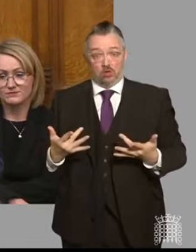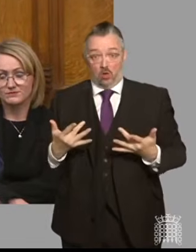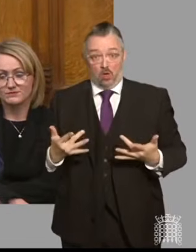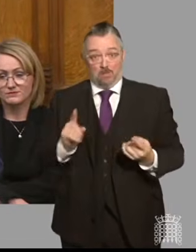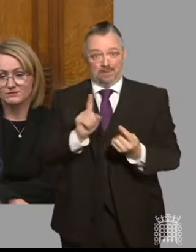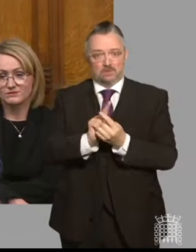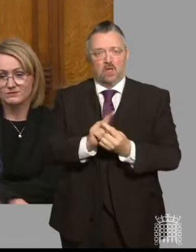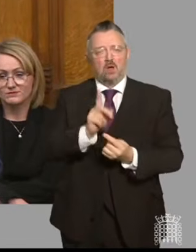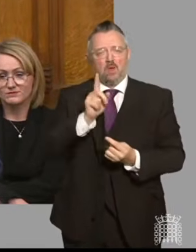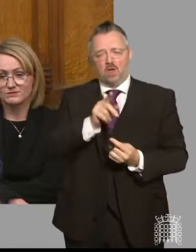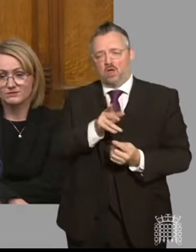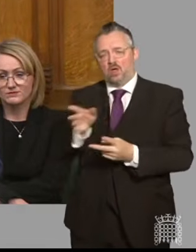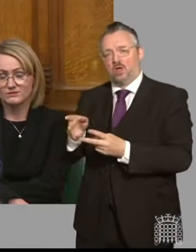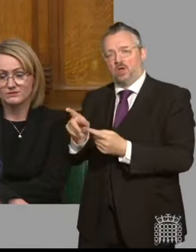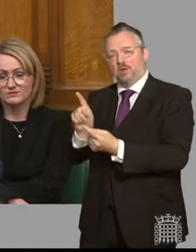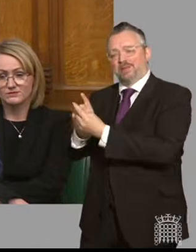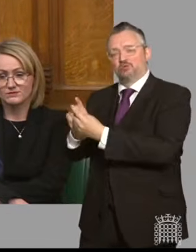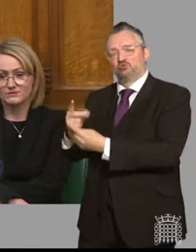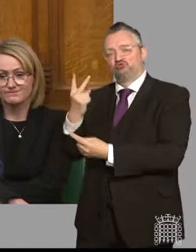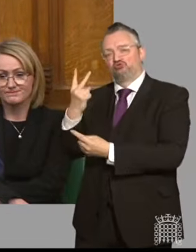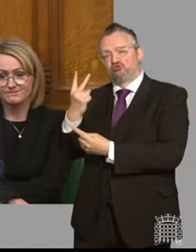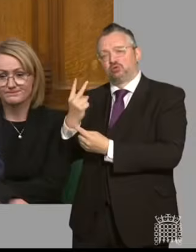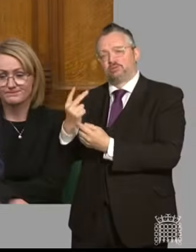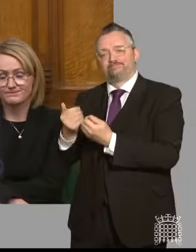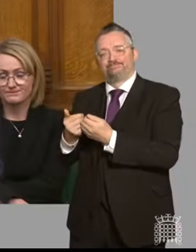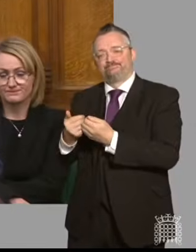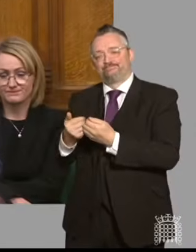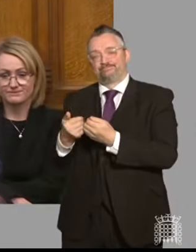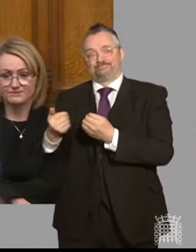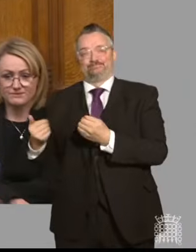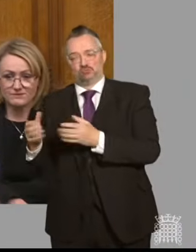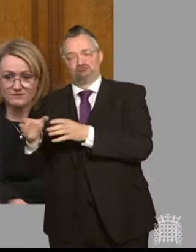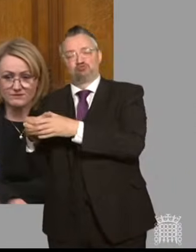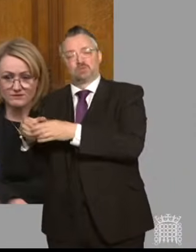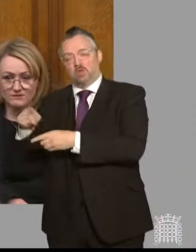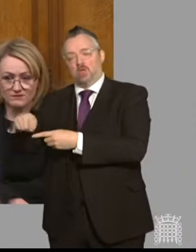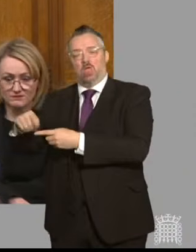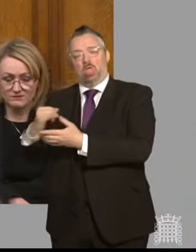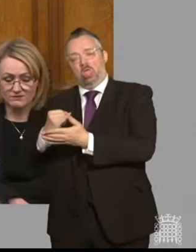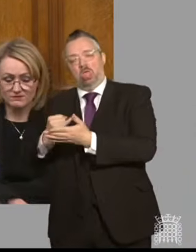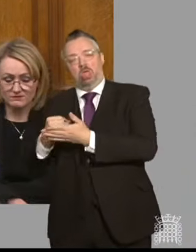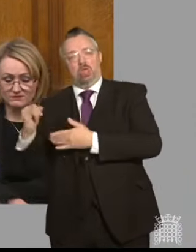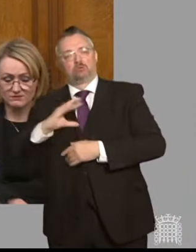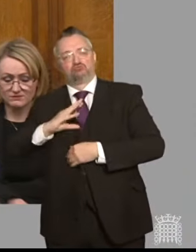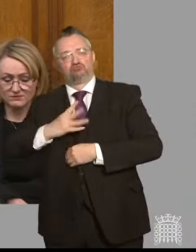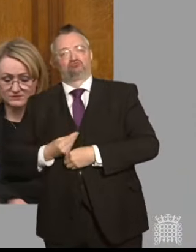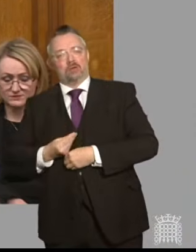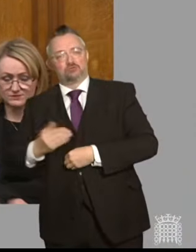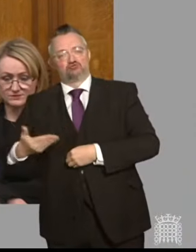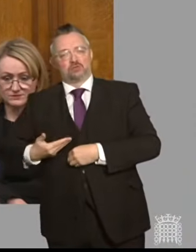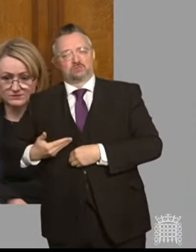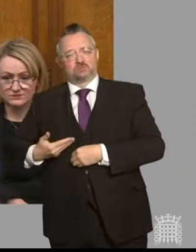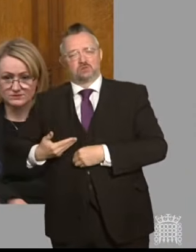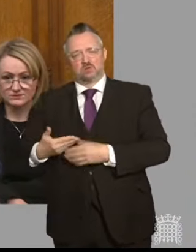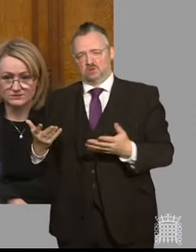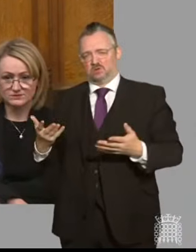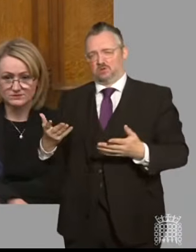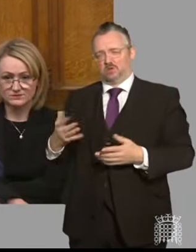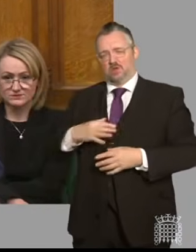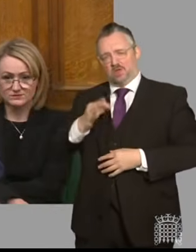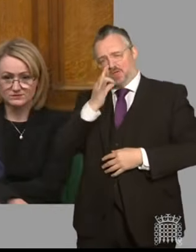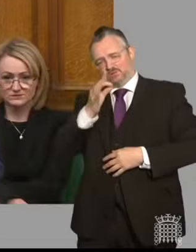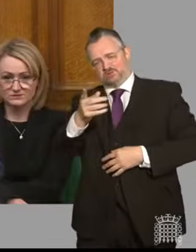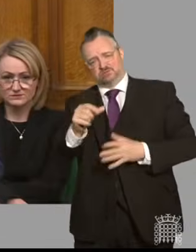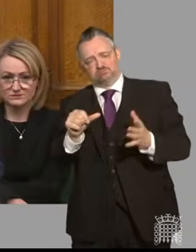actively campaign against transgender rights. What is the problem the Prime Minister and a section of his party have with